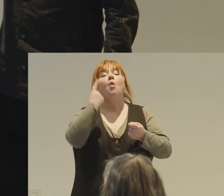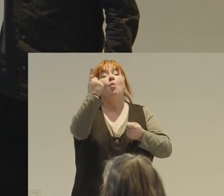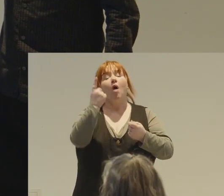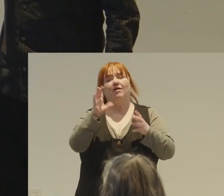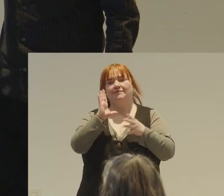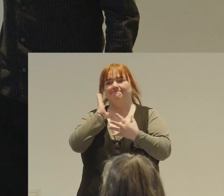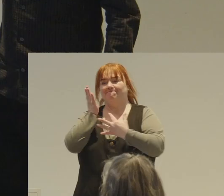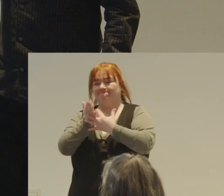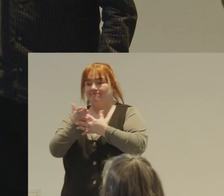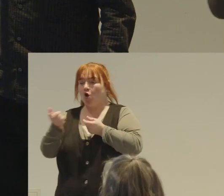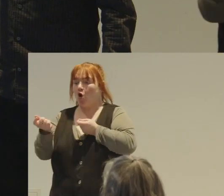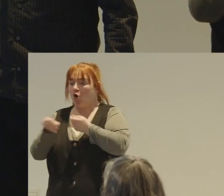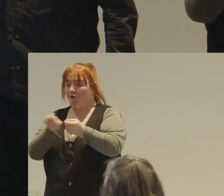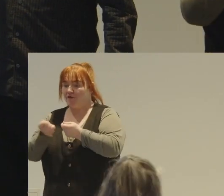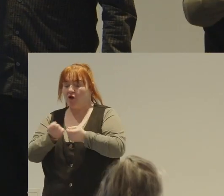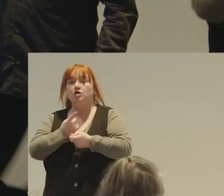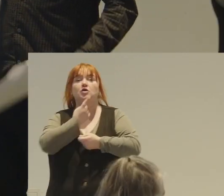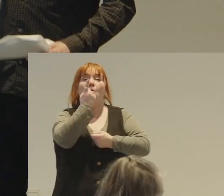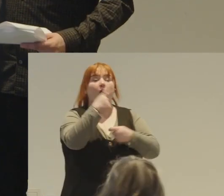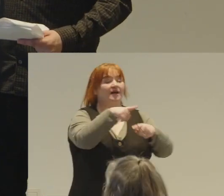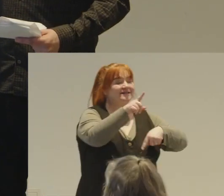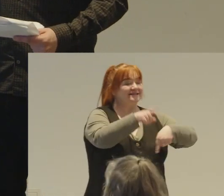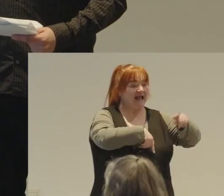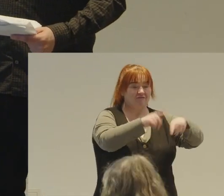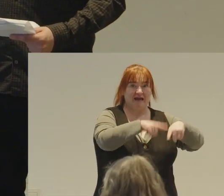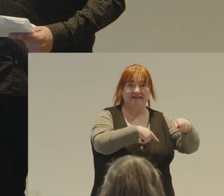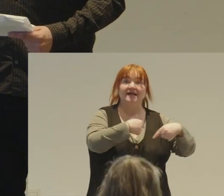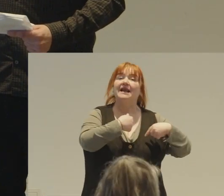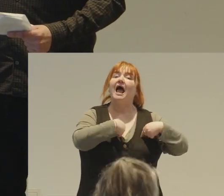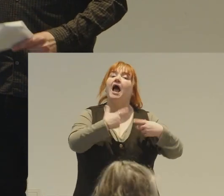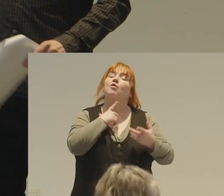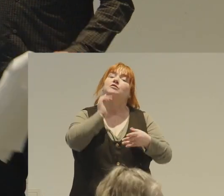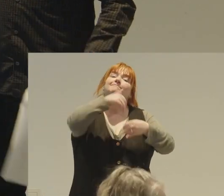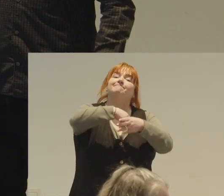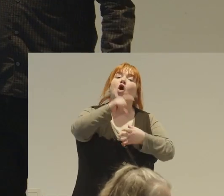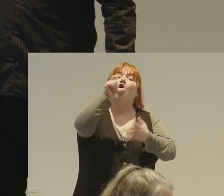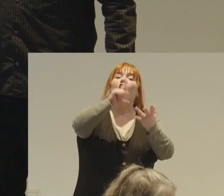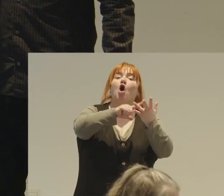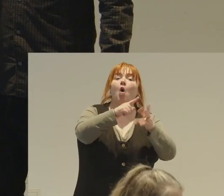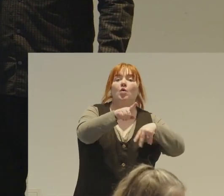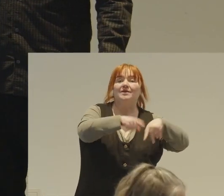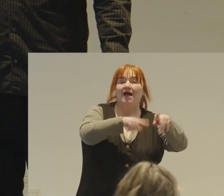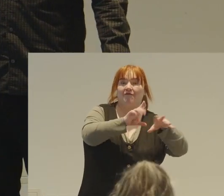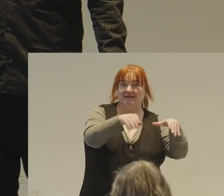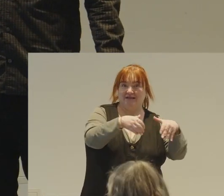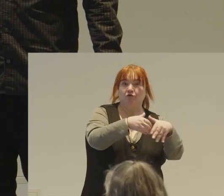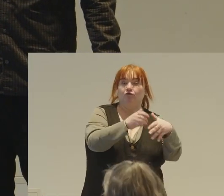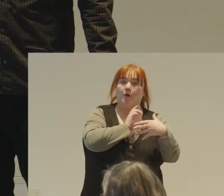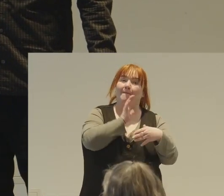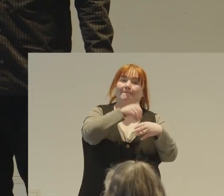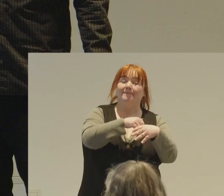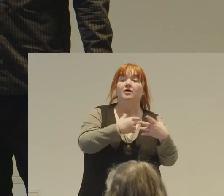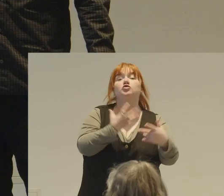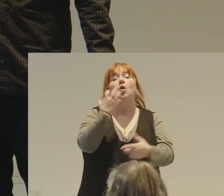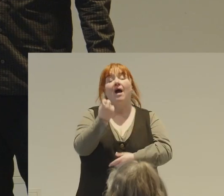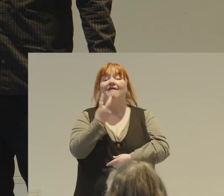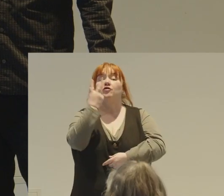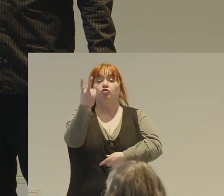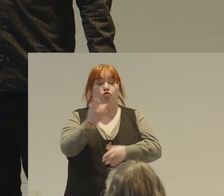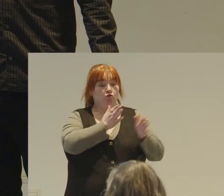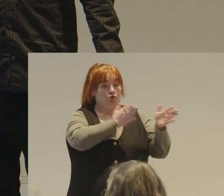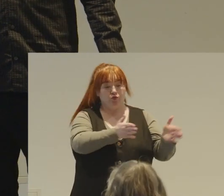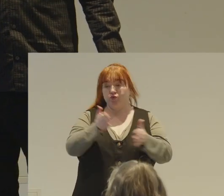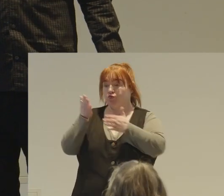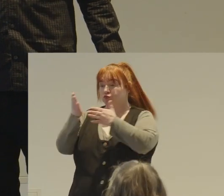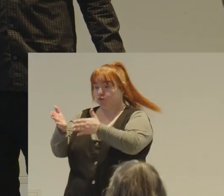was co-directing, and I was on the co-directing group. Right, okay, so two strands, governance and